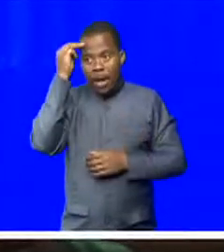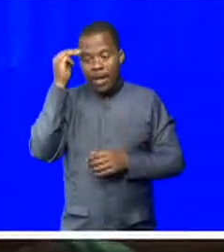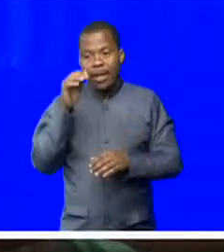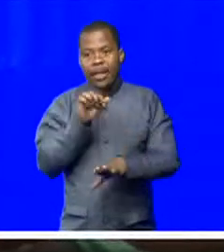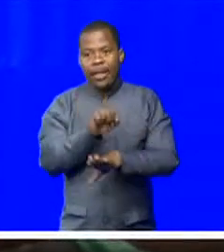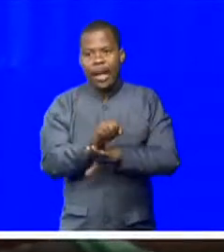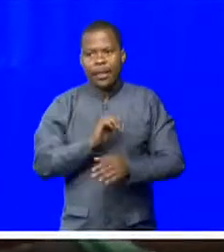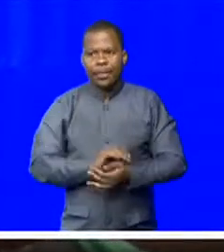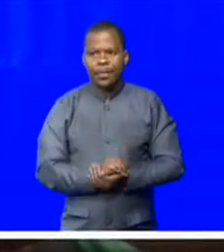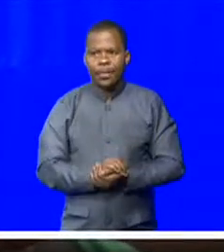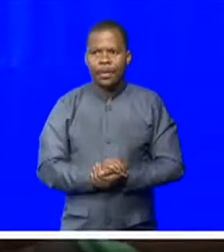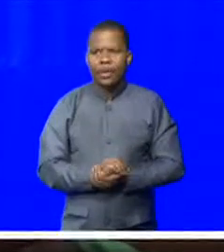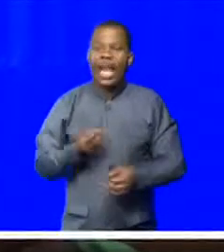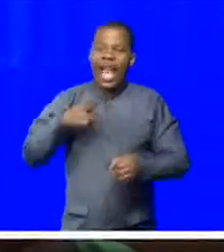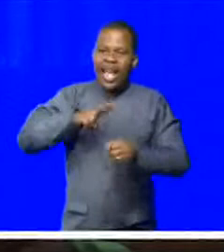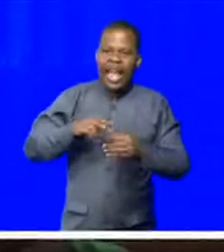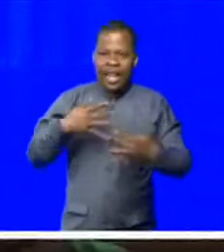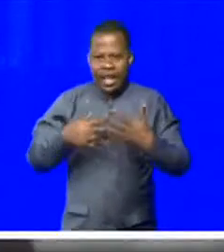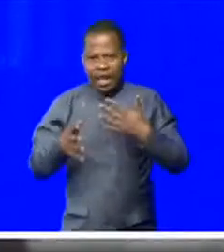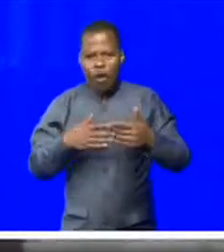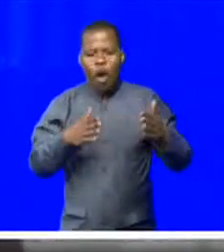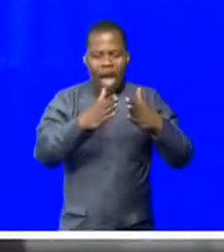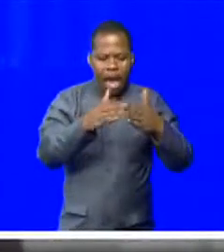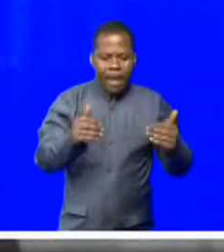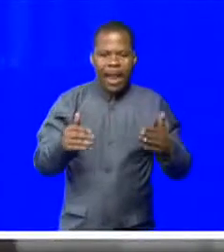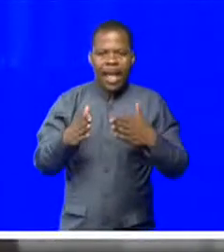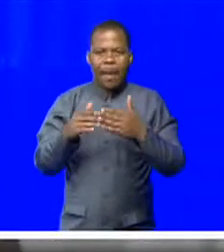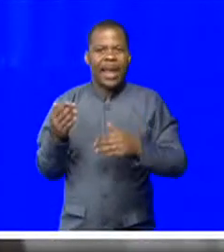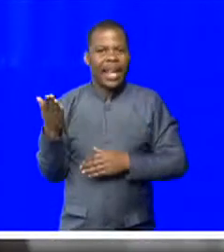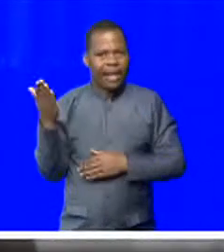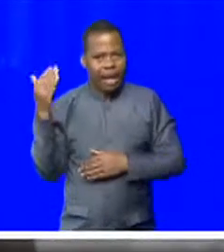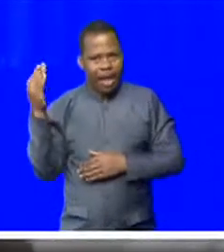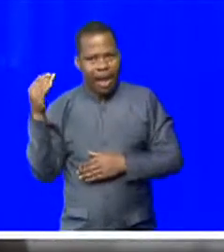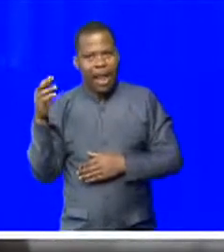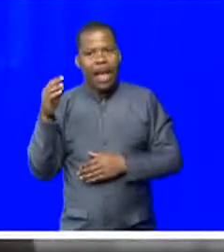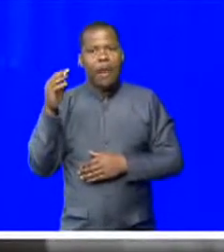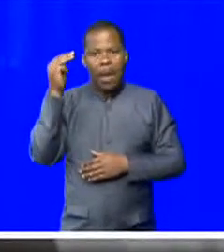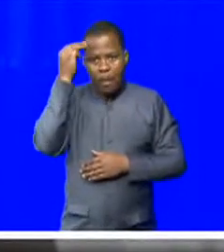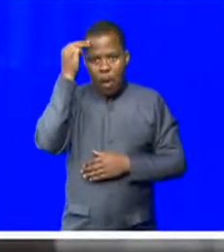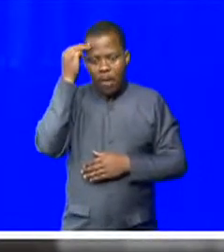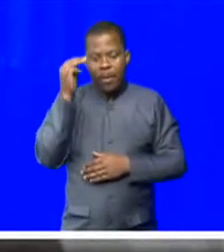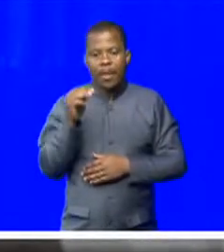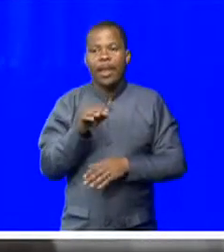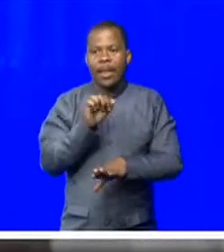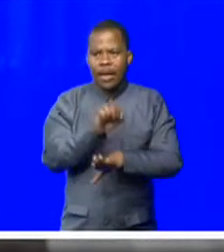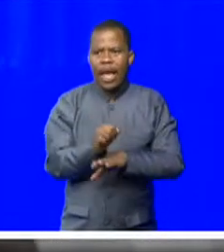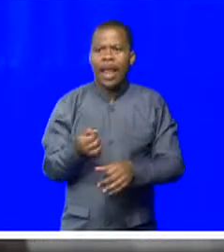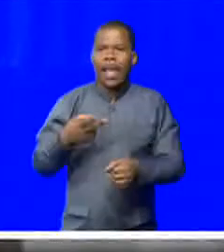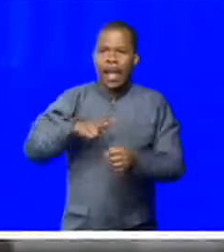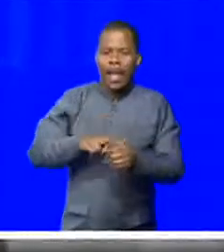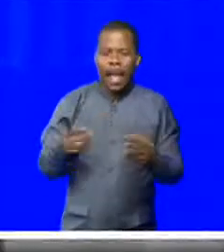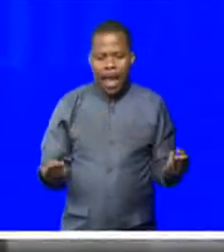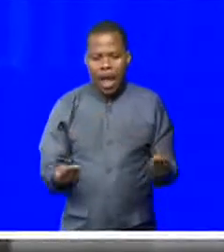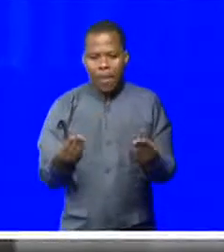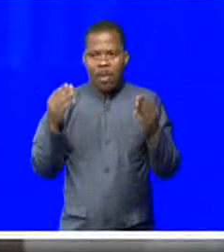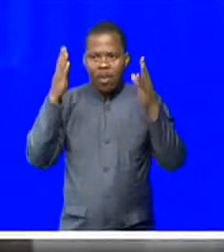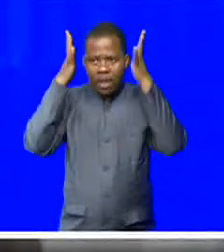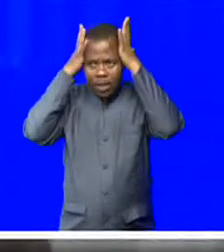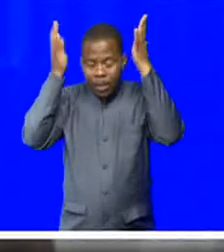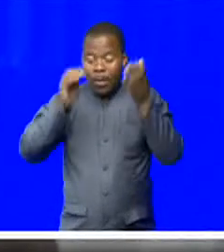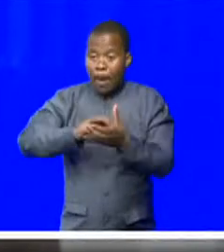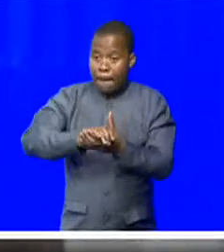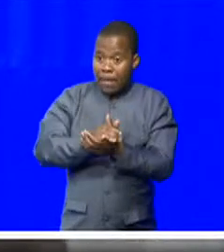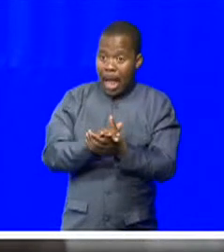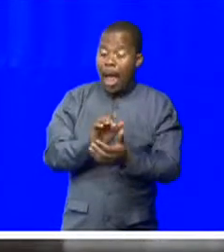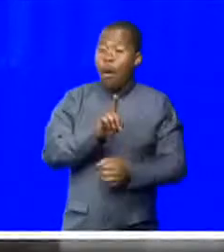past and their origins. As a Maswati, we take immense pride to being one of the